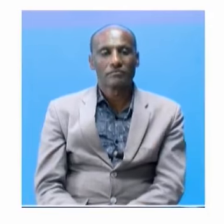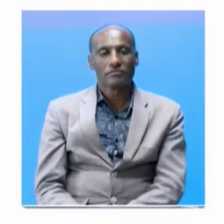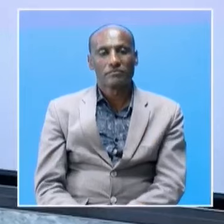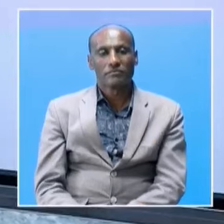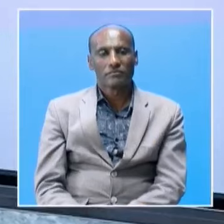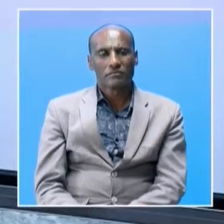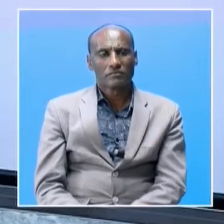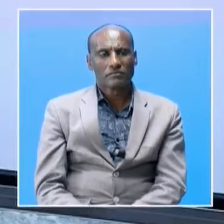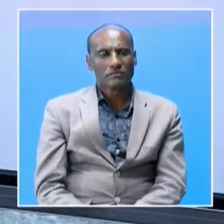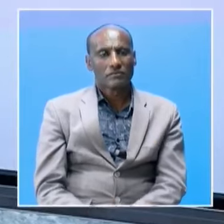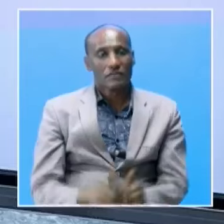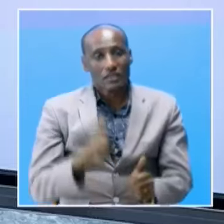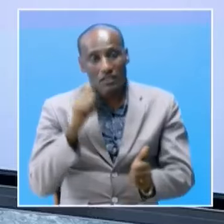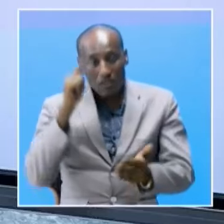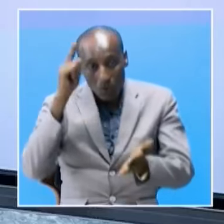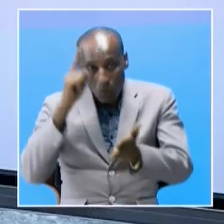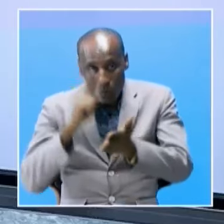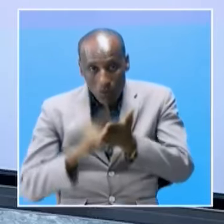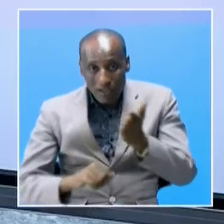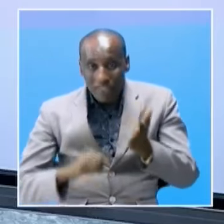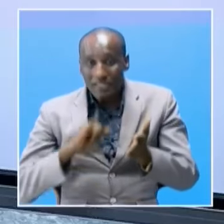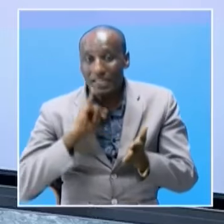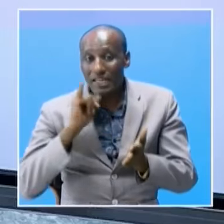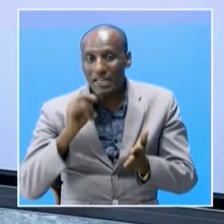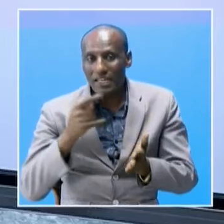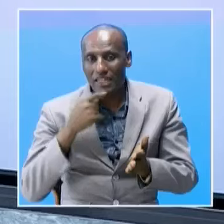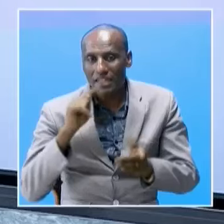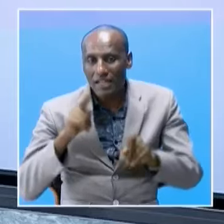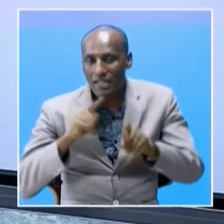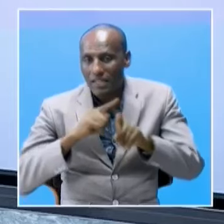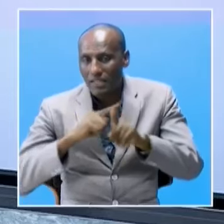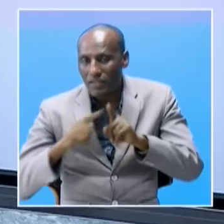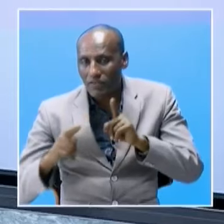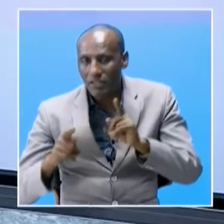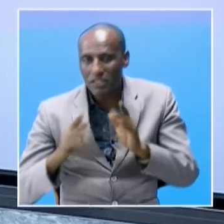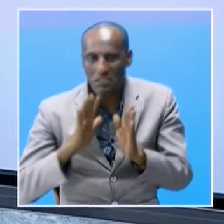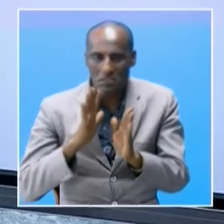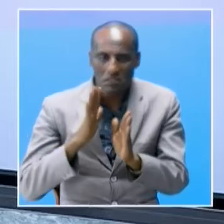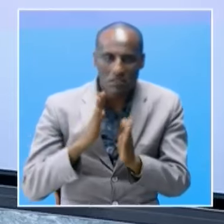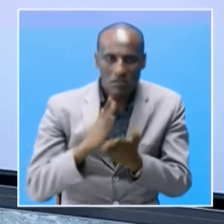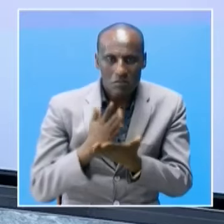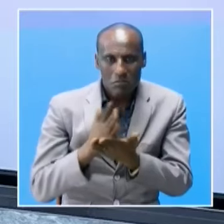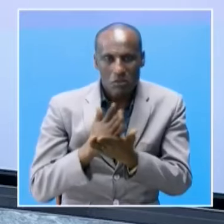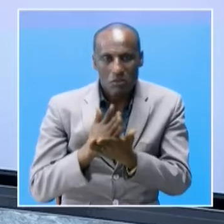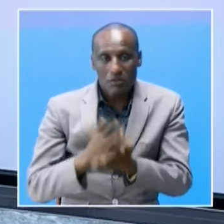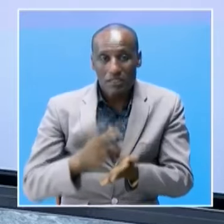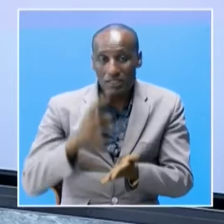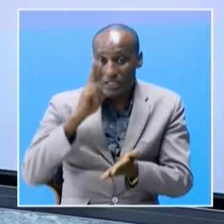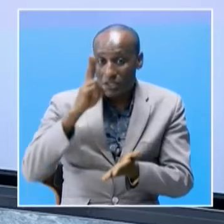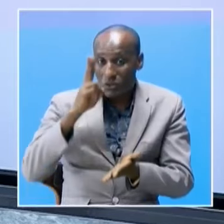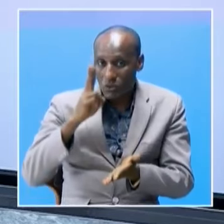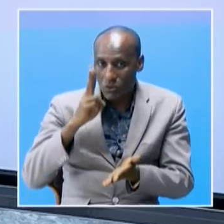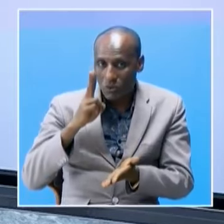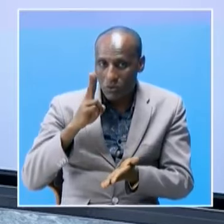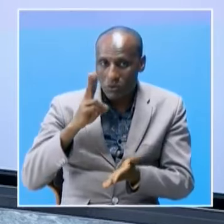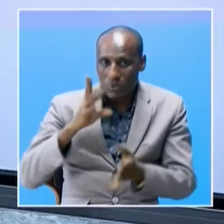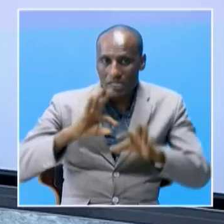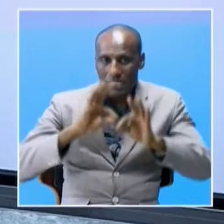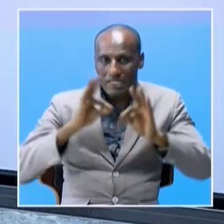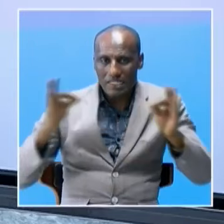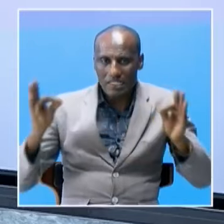What is the difference between these two sentences? Just out of using will and shall, what do you understand?